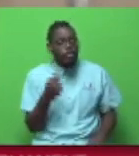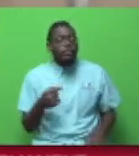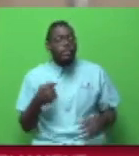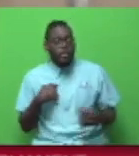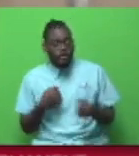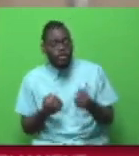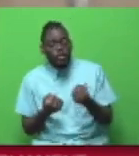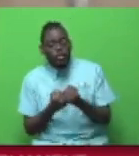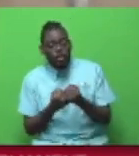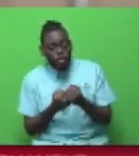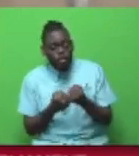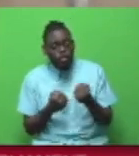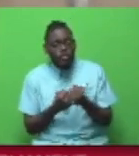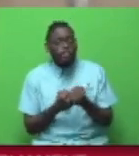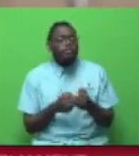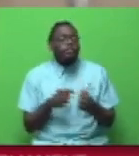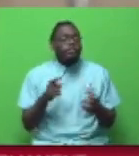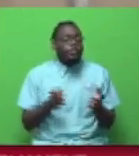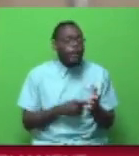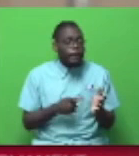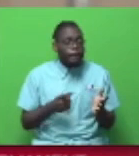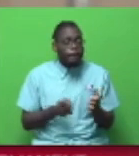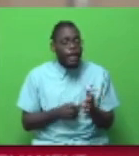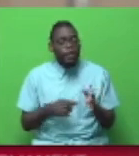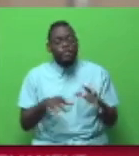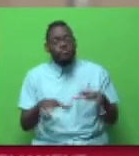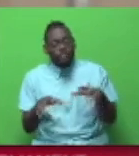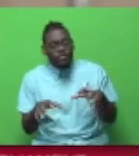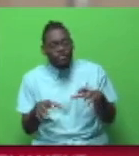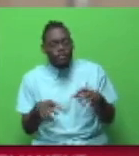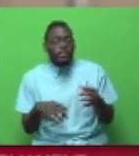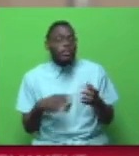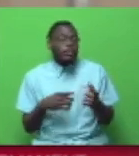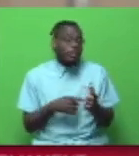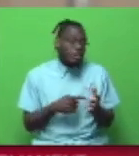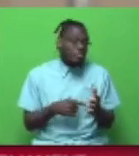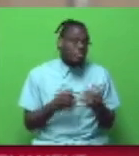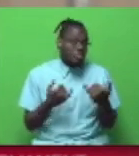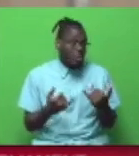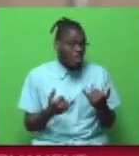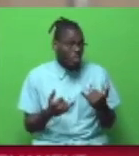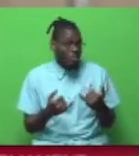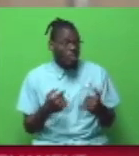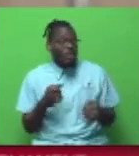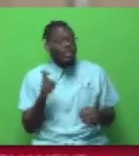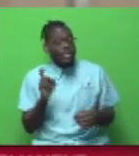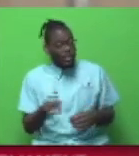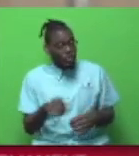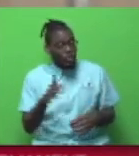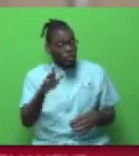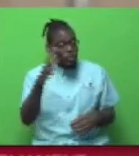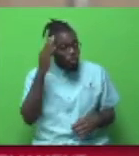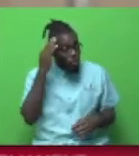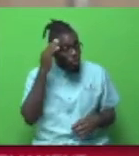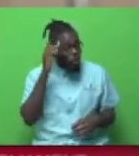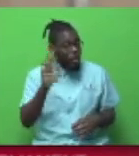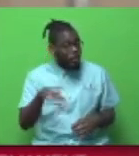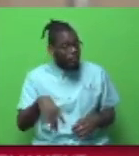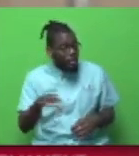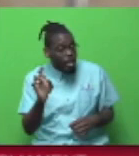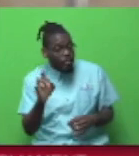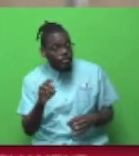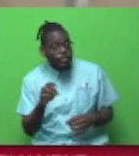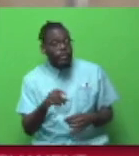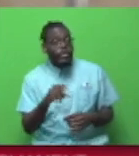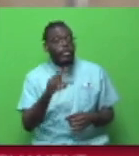And believe it or not, Mr. Vice President, this quote was taken from it's page 39 of the Hansard